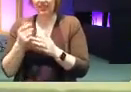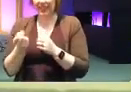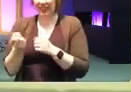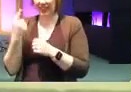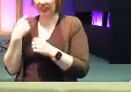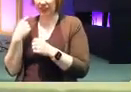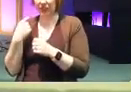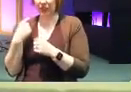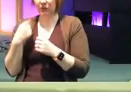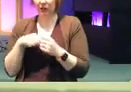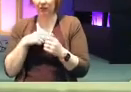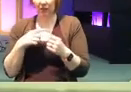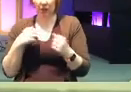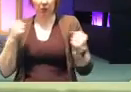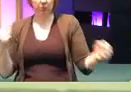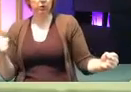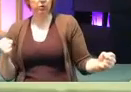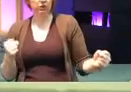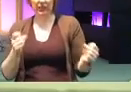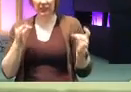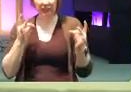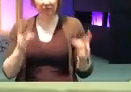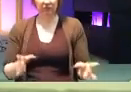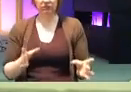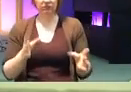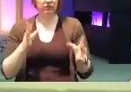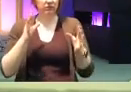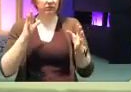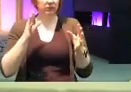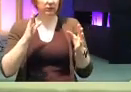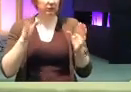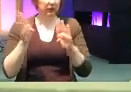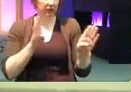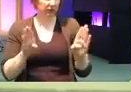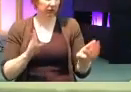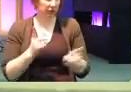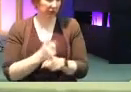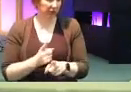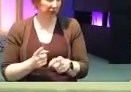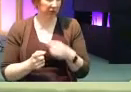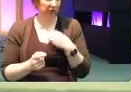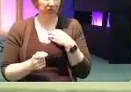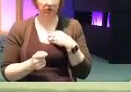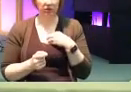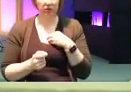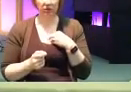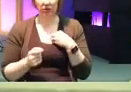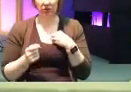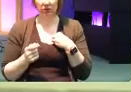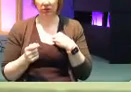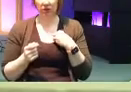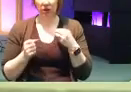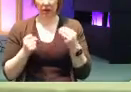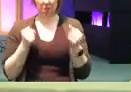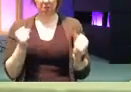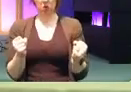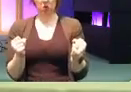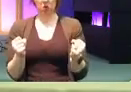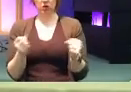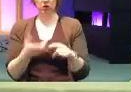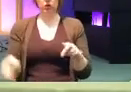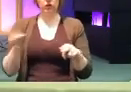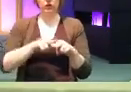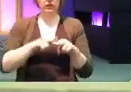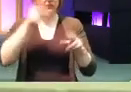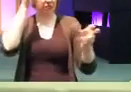a bold increase in wickedness and evil behavior. Would we all agree with that? A bold increase. You know what? People are